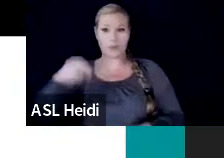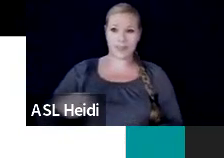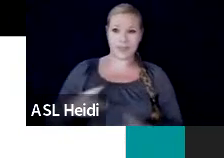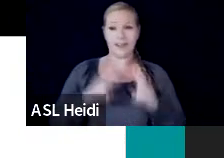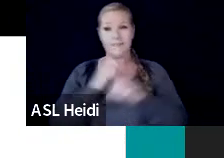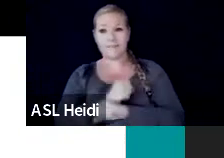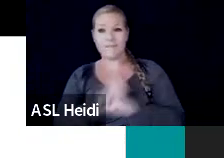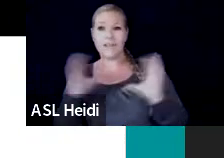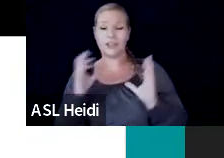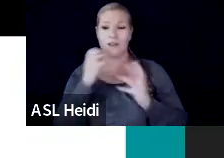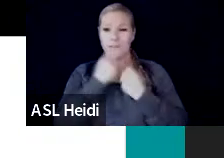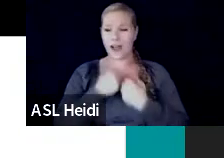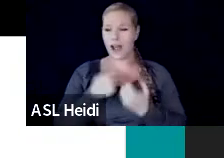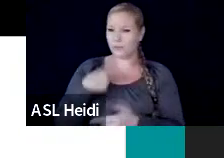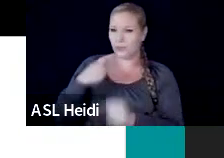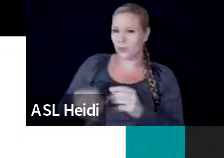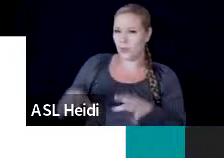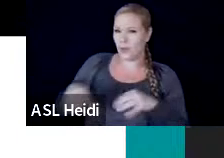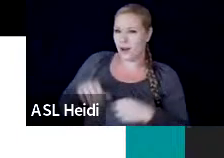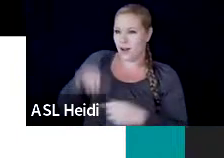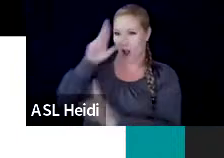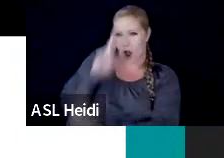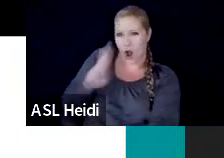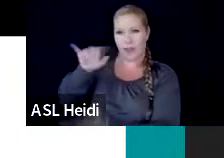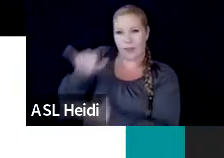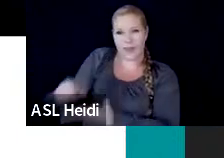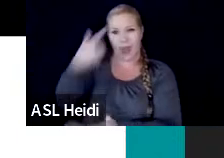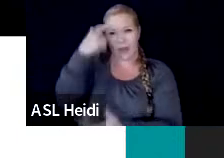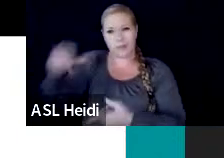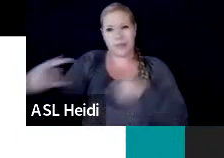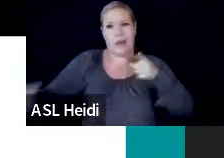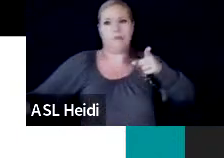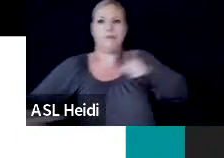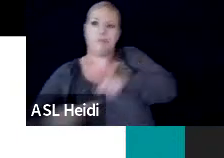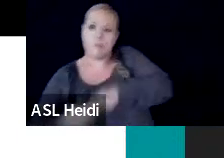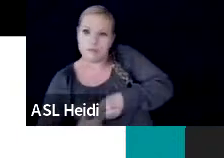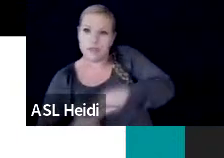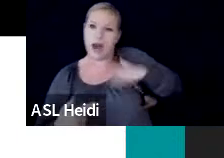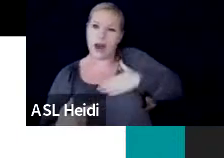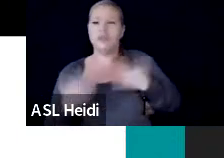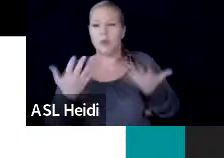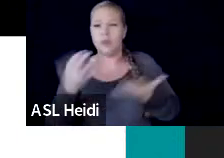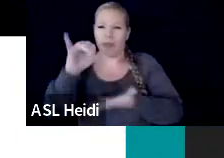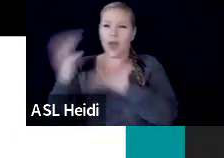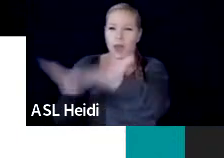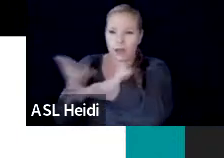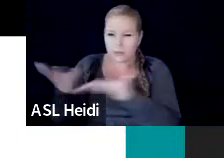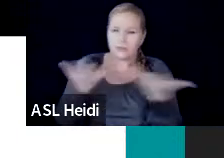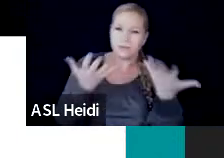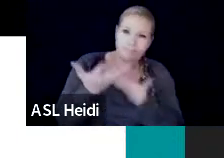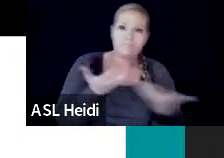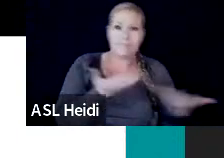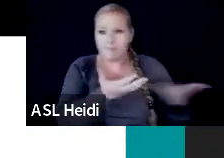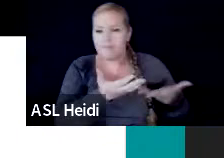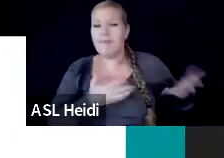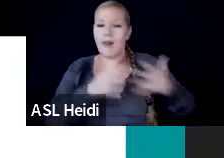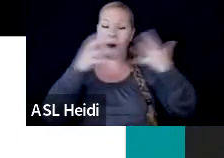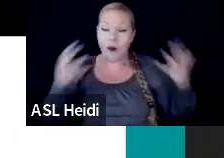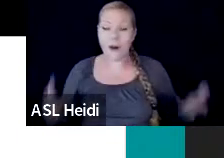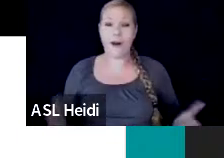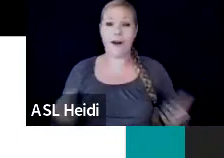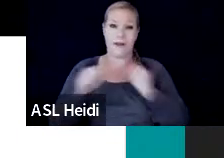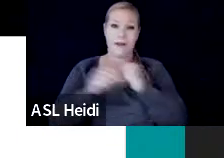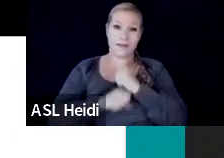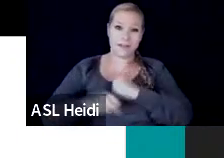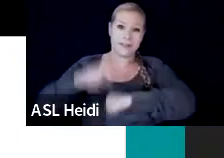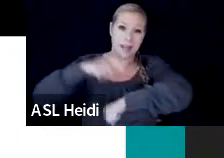big process. It's taken a lot of time, a lot of conversations, and you see that about a third of those conditions,